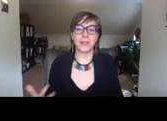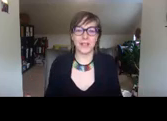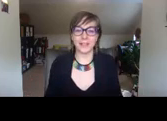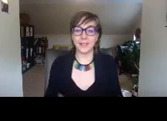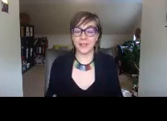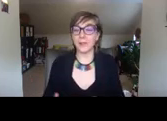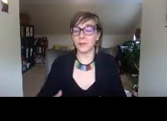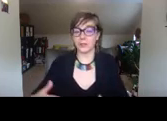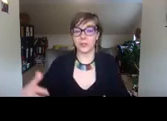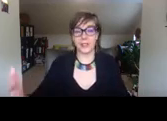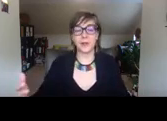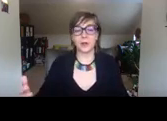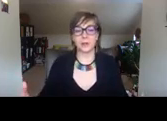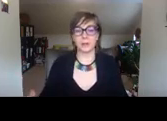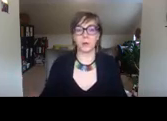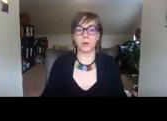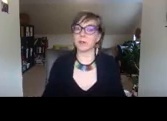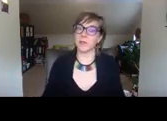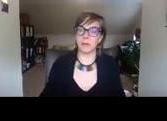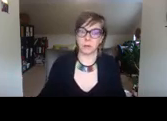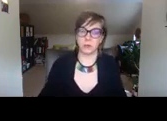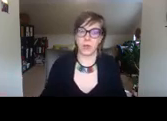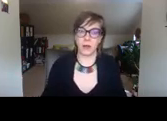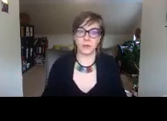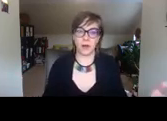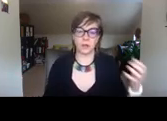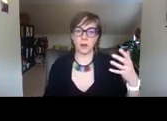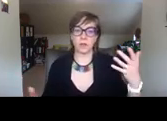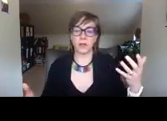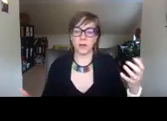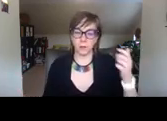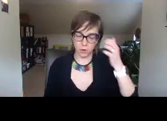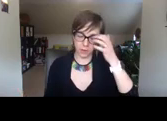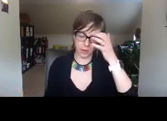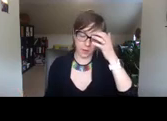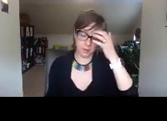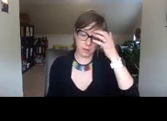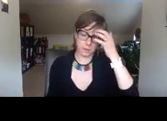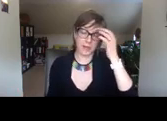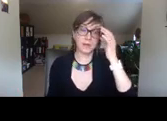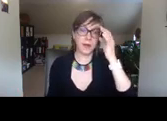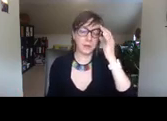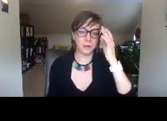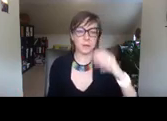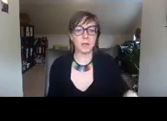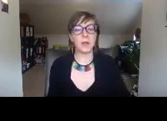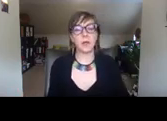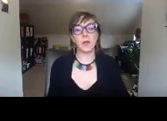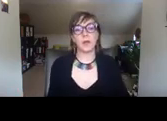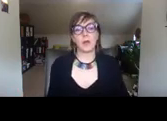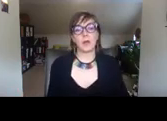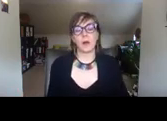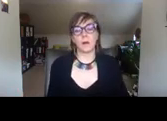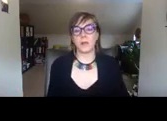it makes sense. And the other is just anyone at this point, because do they have the virus? Are they gonna pass the virus on to me?